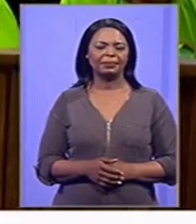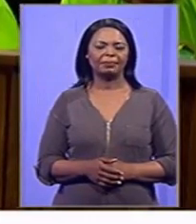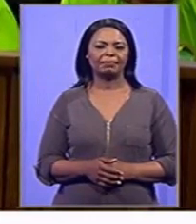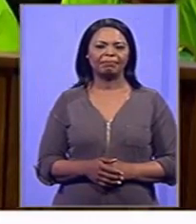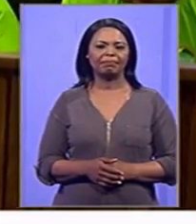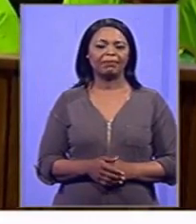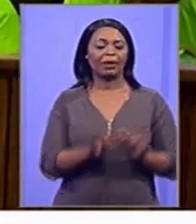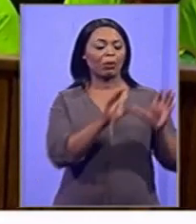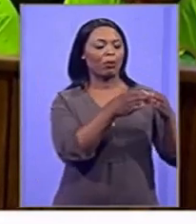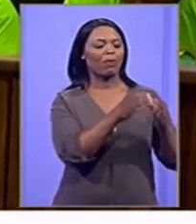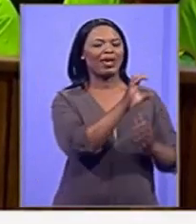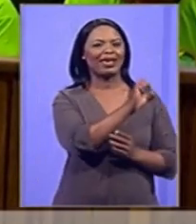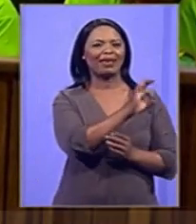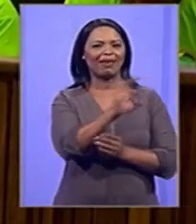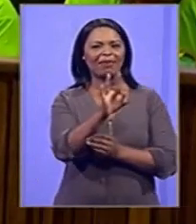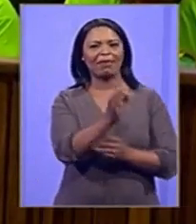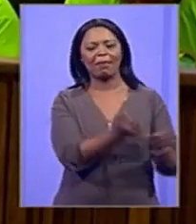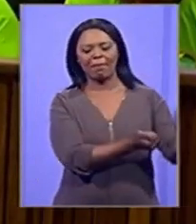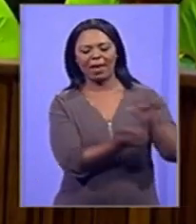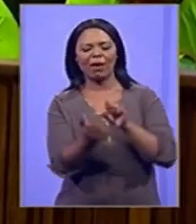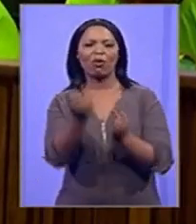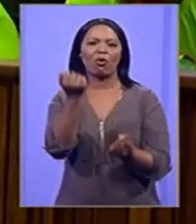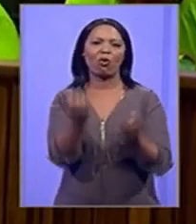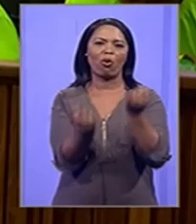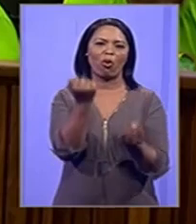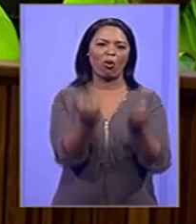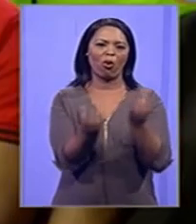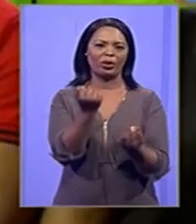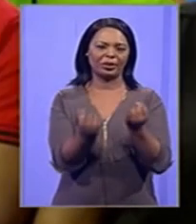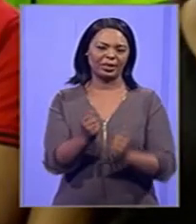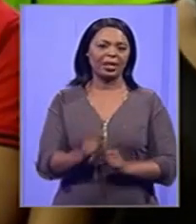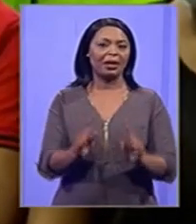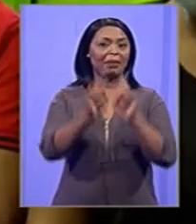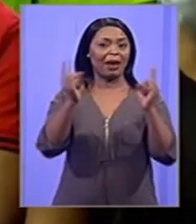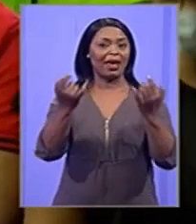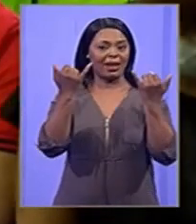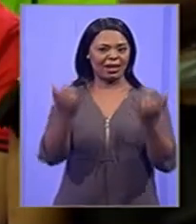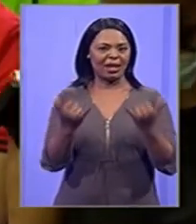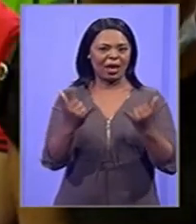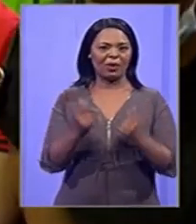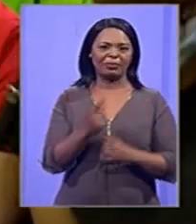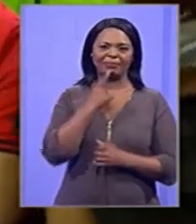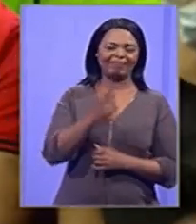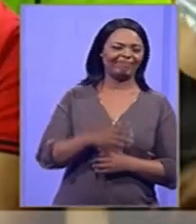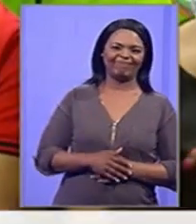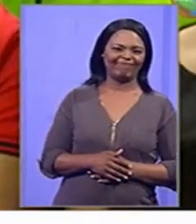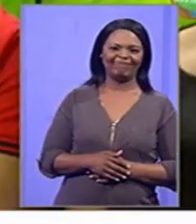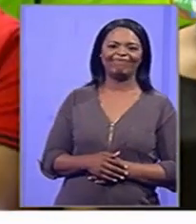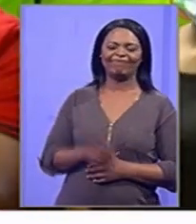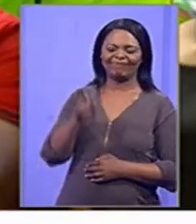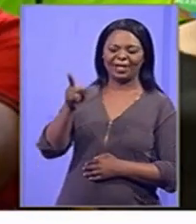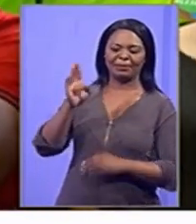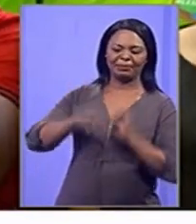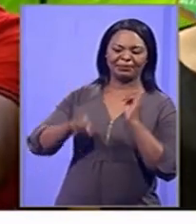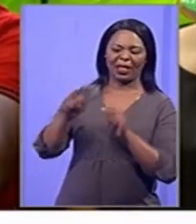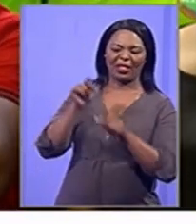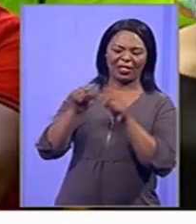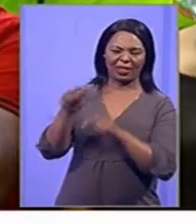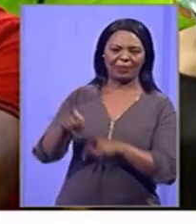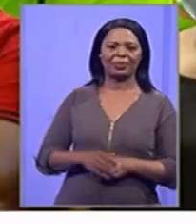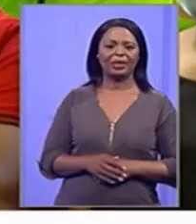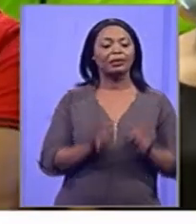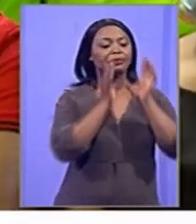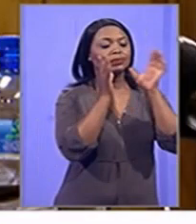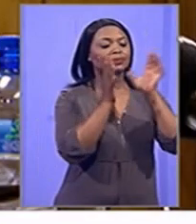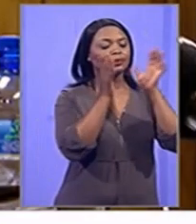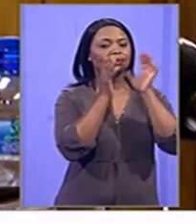Mokgatlo wa EFF o buile gape kgorontsheko e fela mo lebakeng le ke bona bao ba belaelago. Moetapele wa mokgatlo Julius Malema o